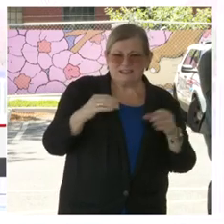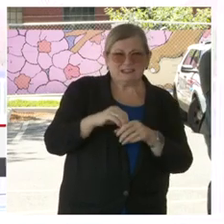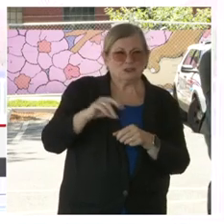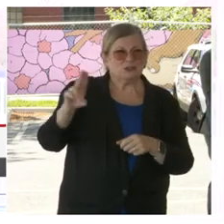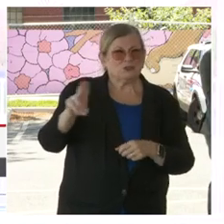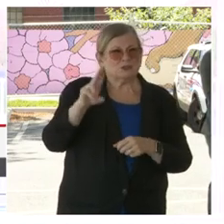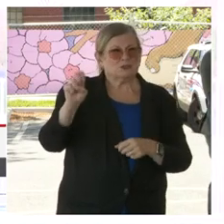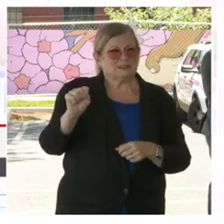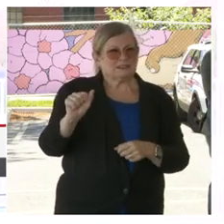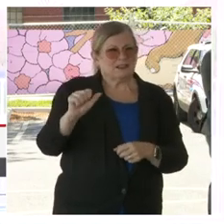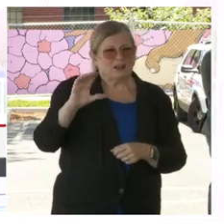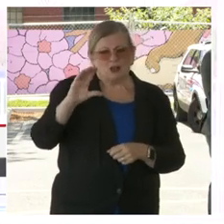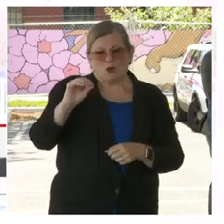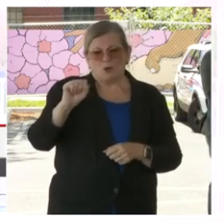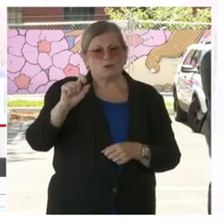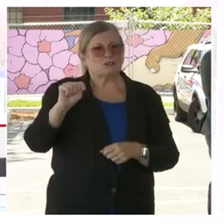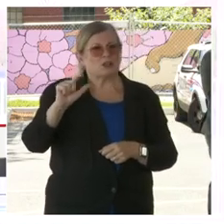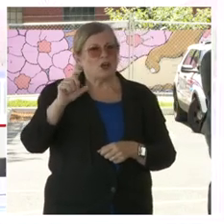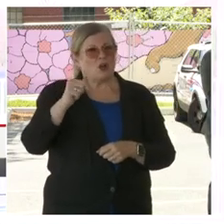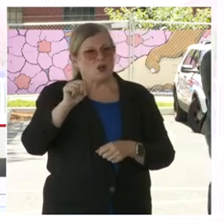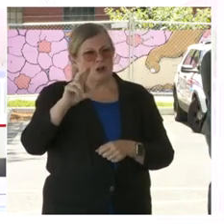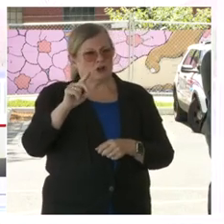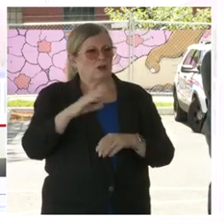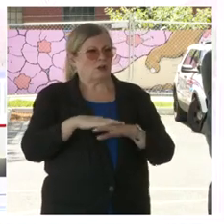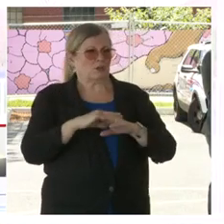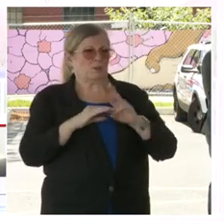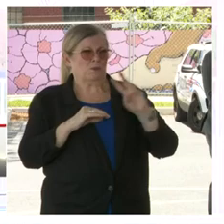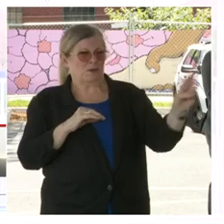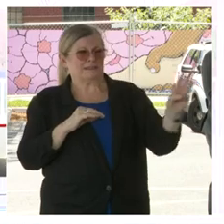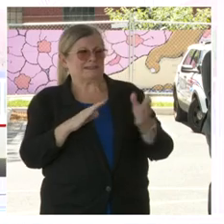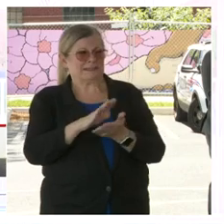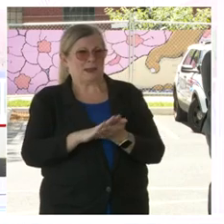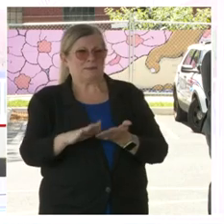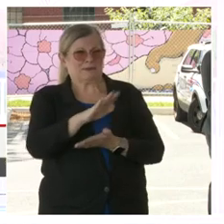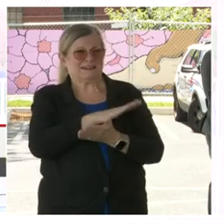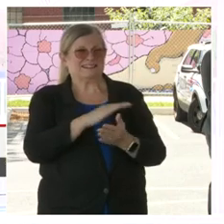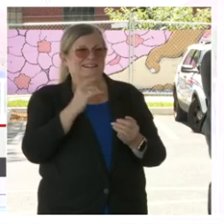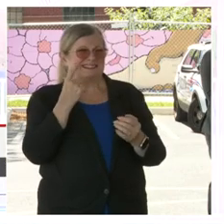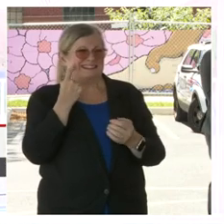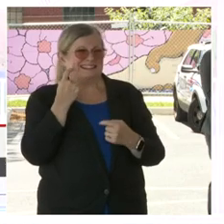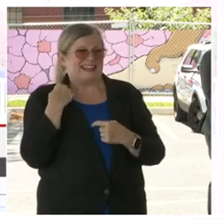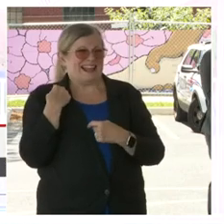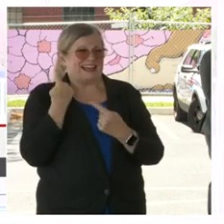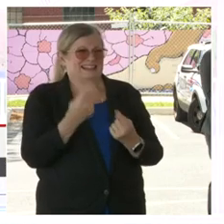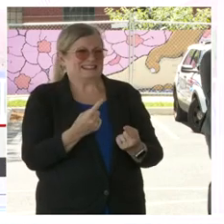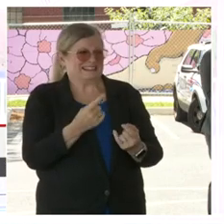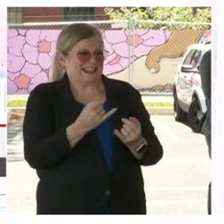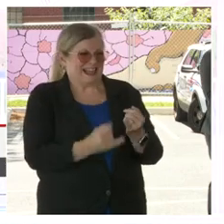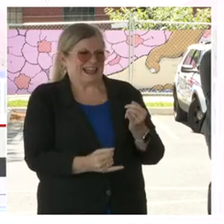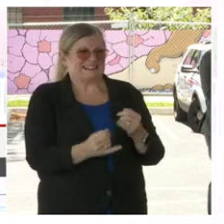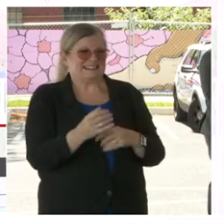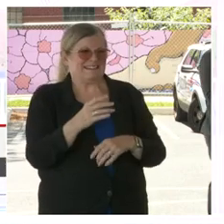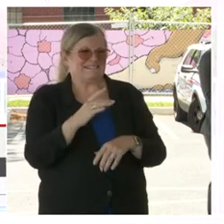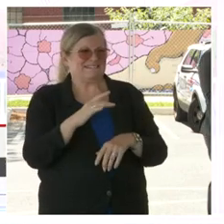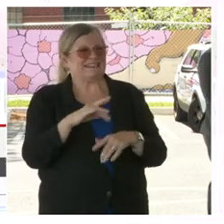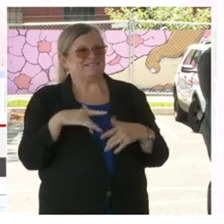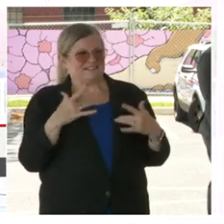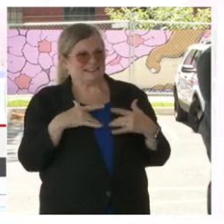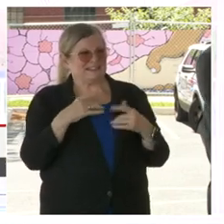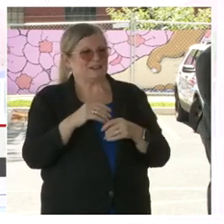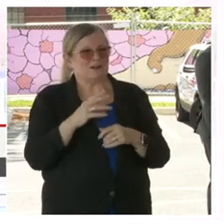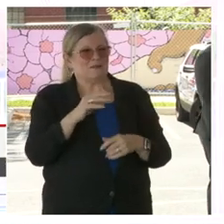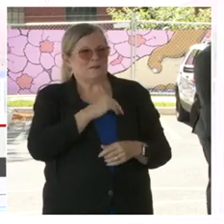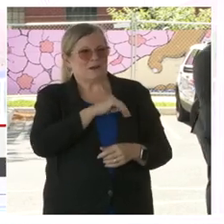on the West Campus, and it was also the last event I had the pleasure of participating in with former D.C. Mayor and Ward 8